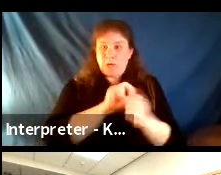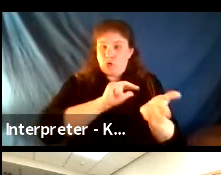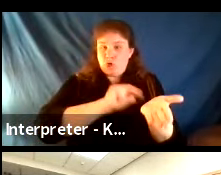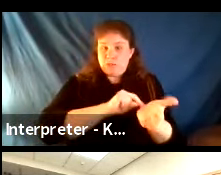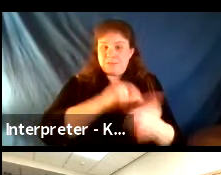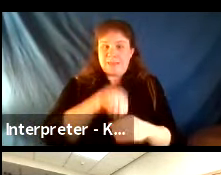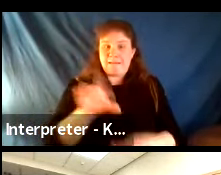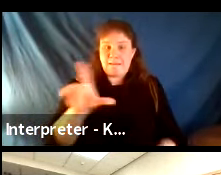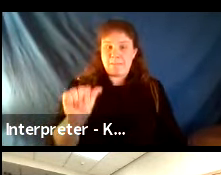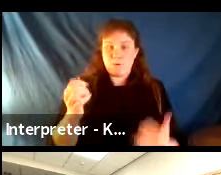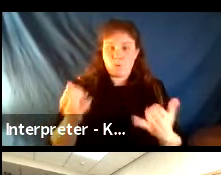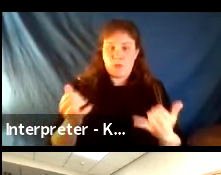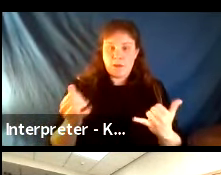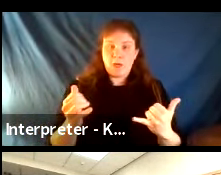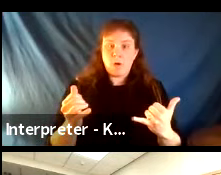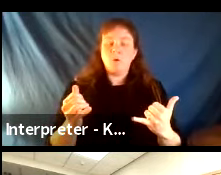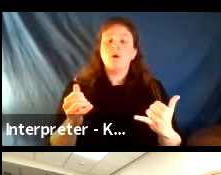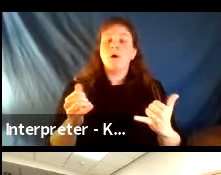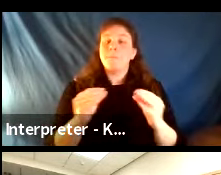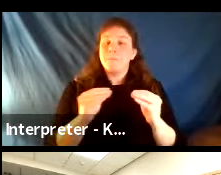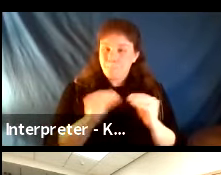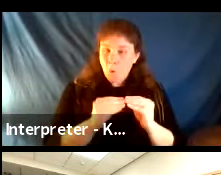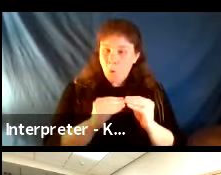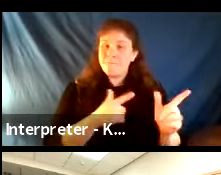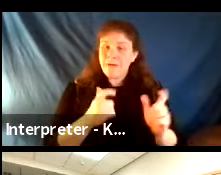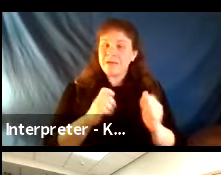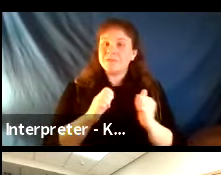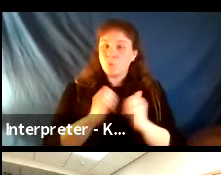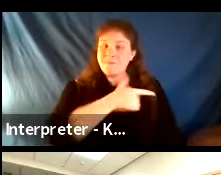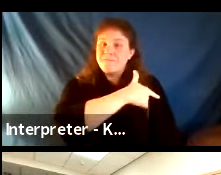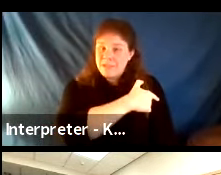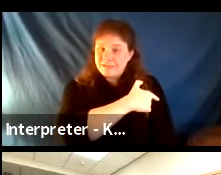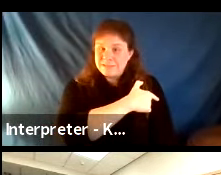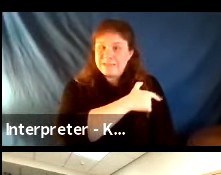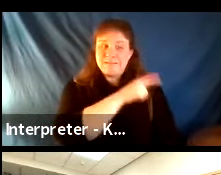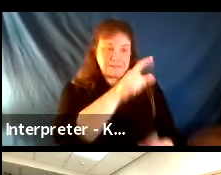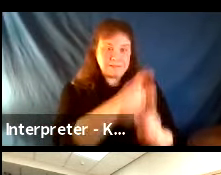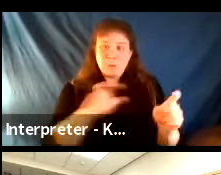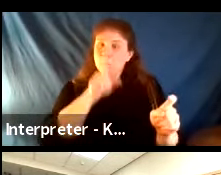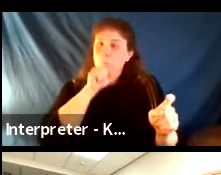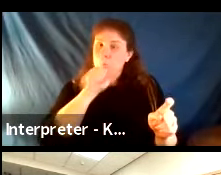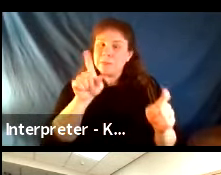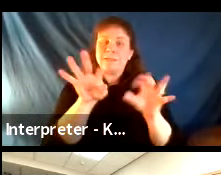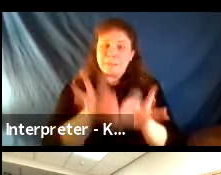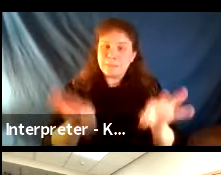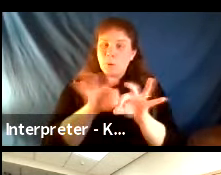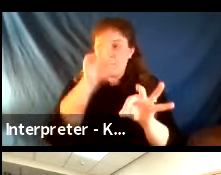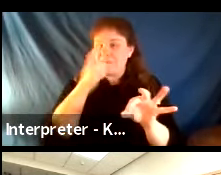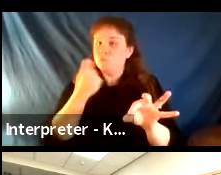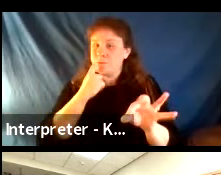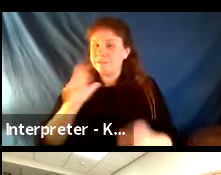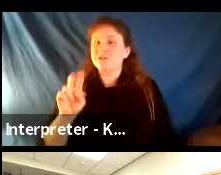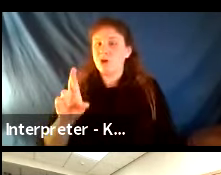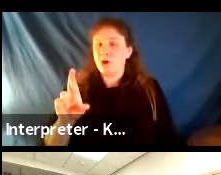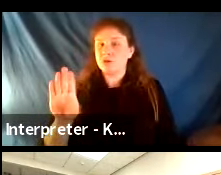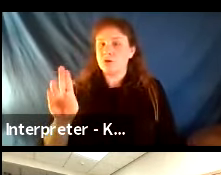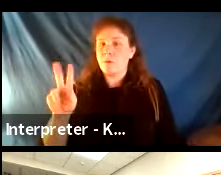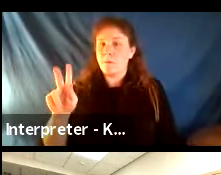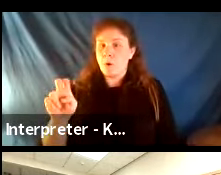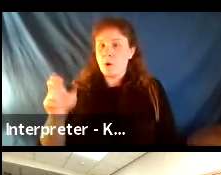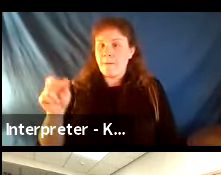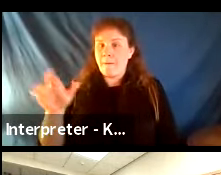that moving faster with the vaccine distribution is incredibly important because of the points that Dr. Harris was just making about that there is just